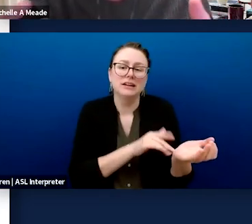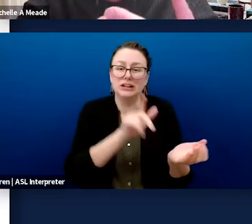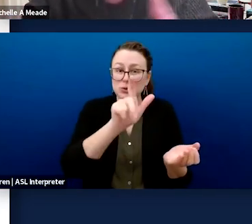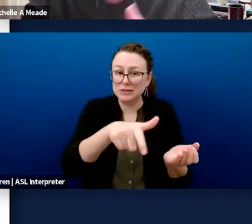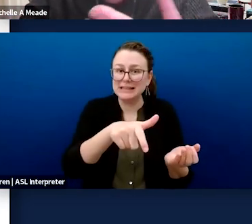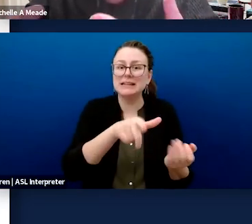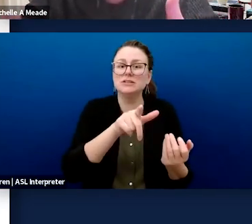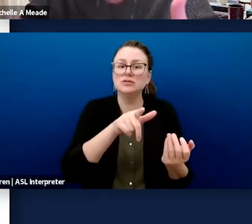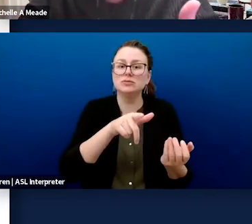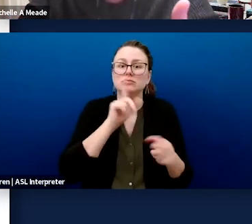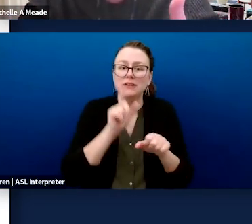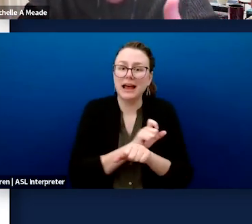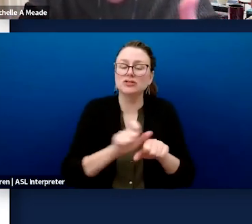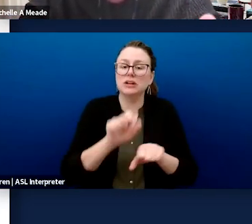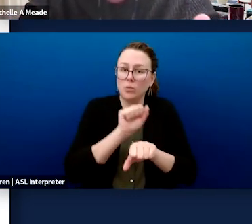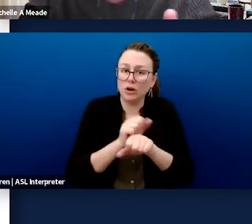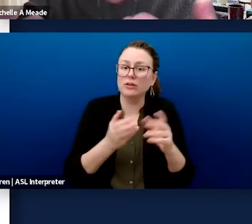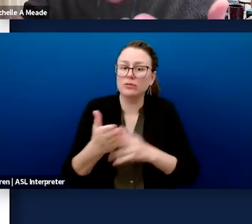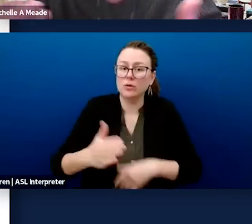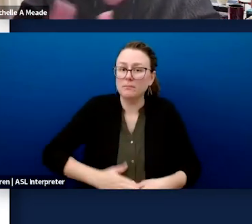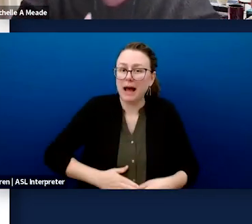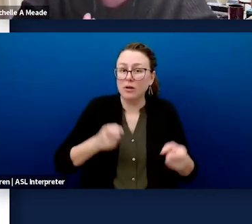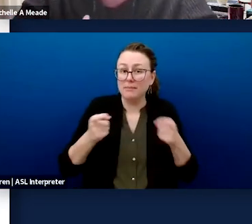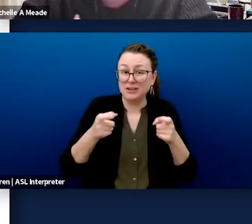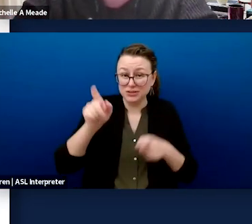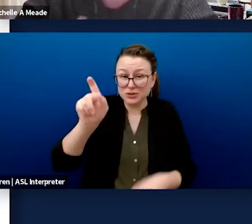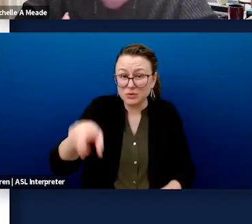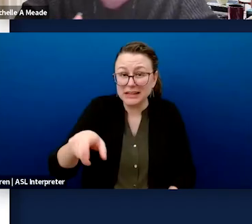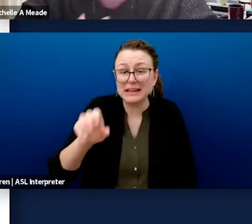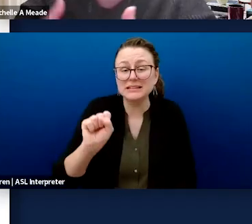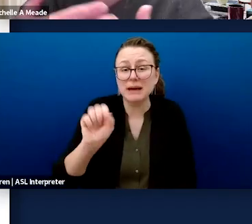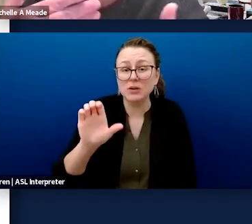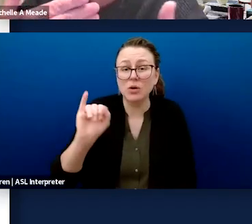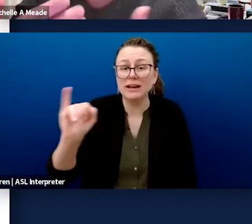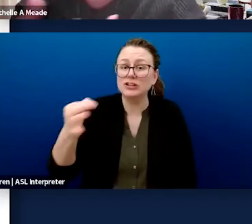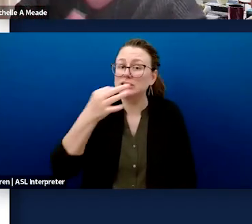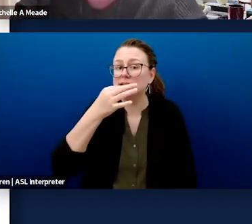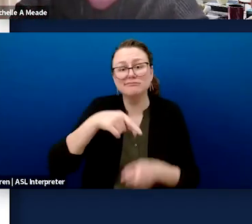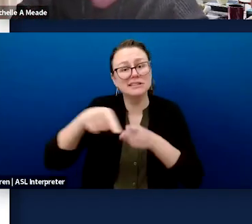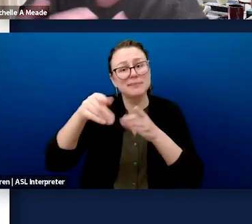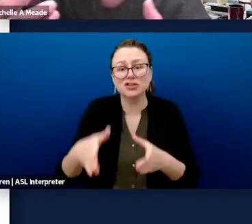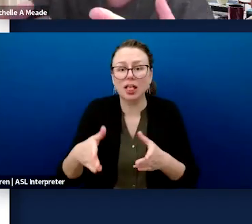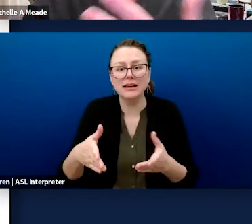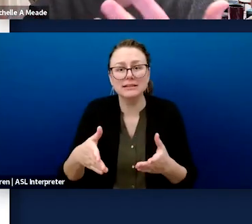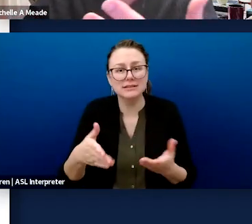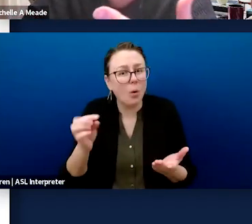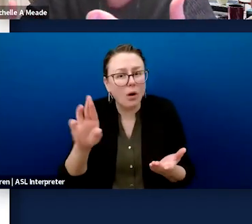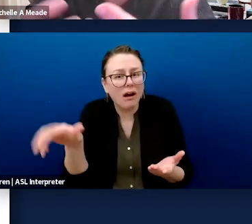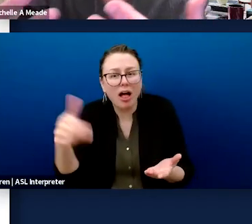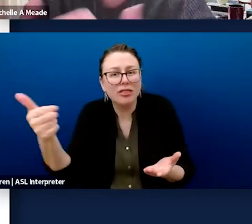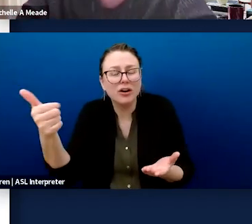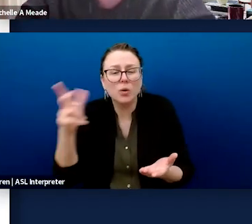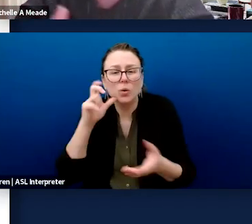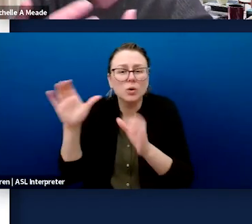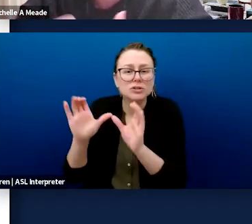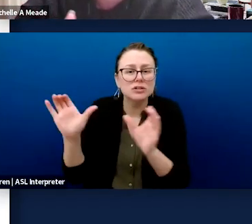to really work on bowel management issues? Do you need a spinal cord injury specialist? Are there other people who are